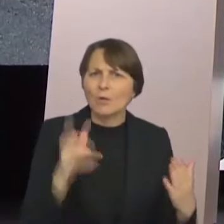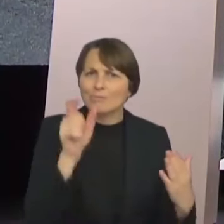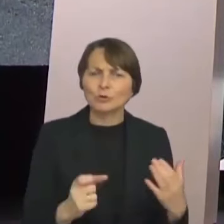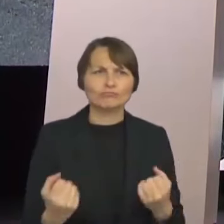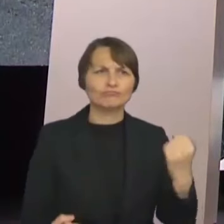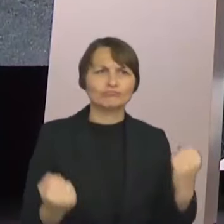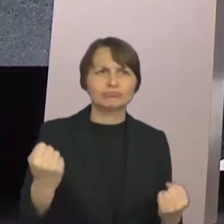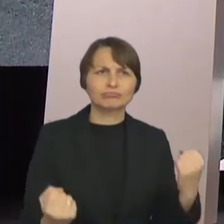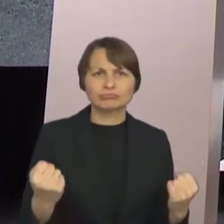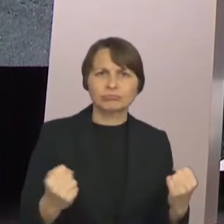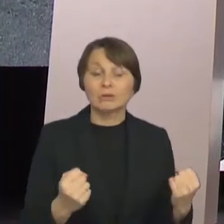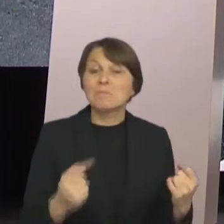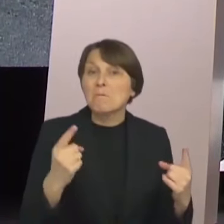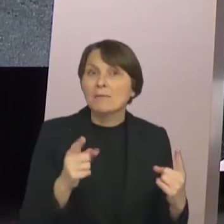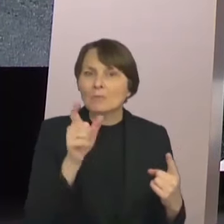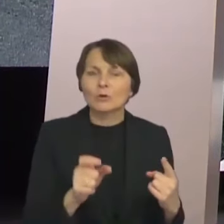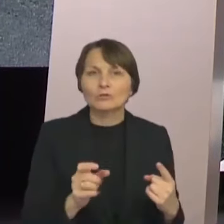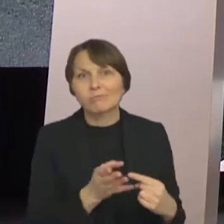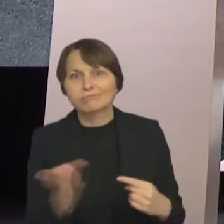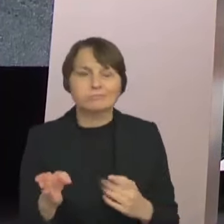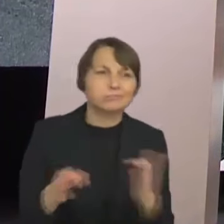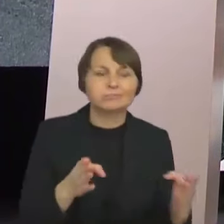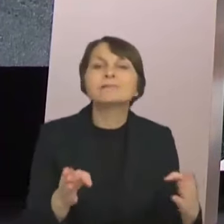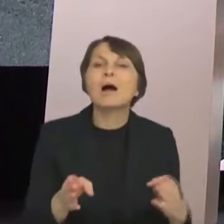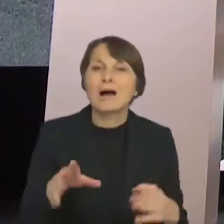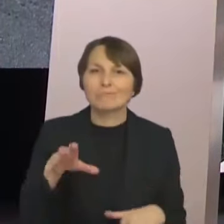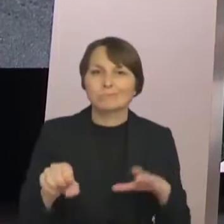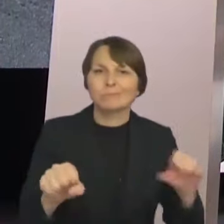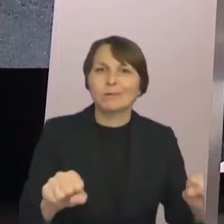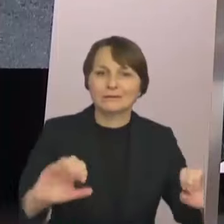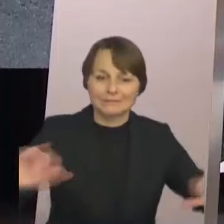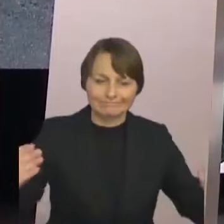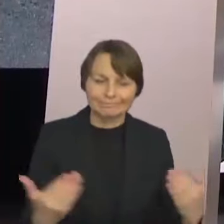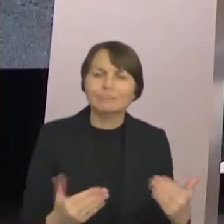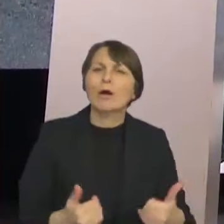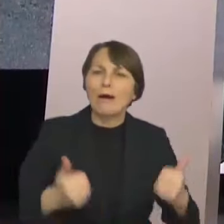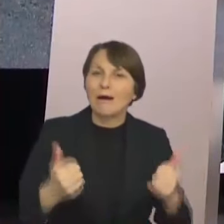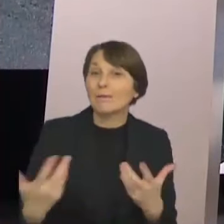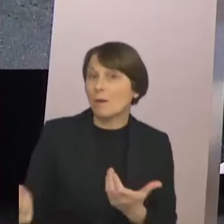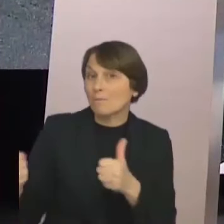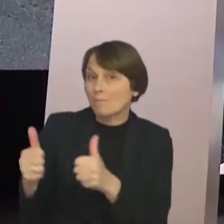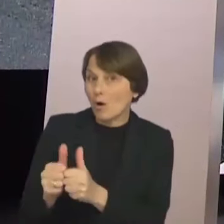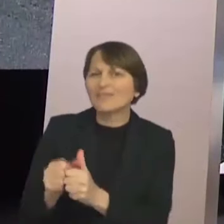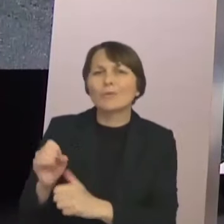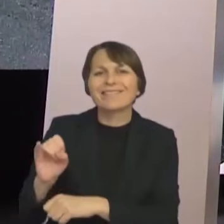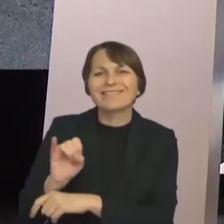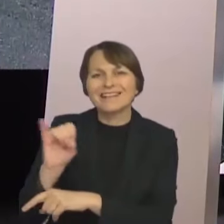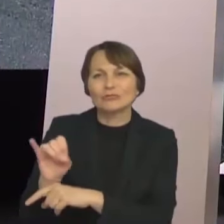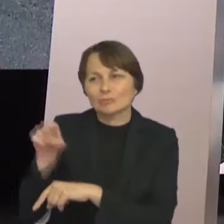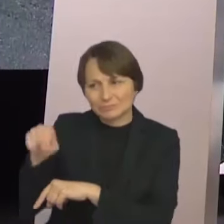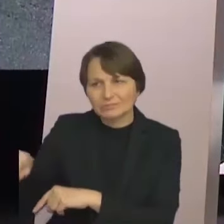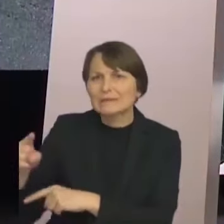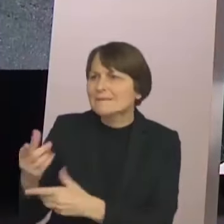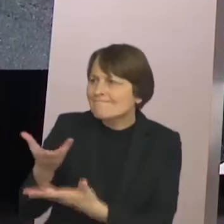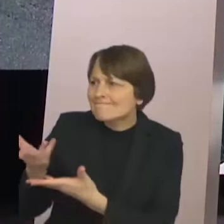driver. So proposed as in partnership with the insurance companies, a safety score will make it possible to encourage people